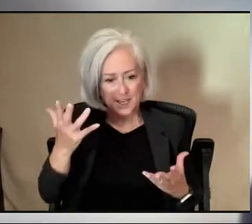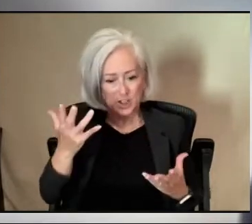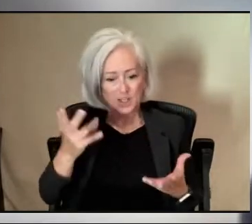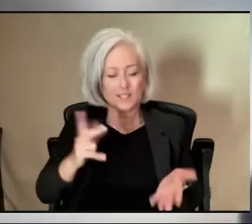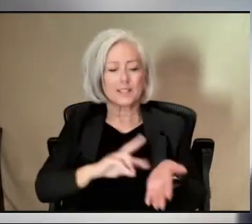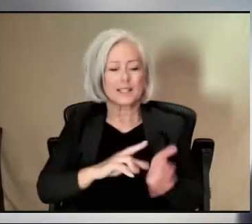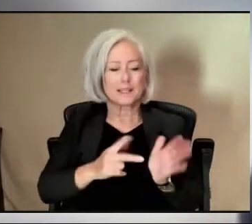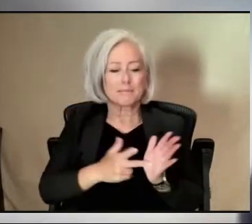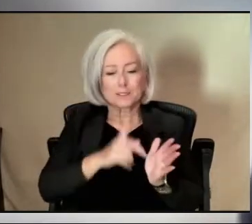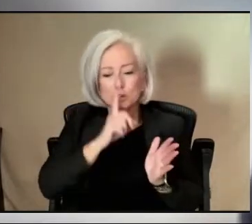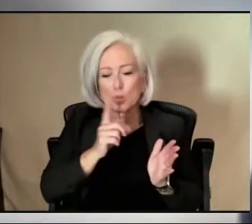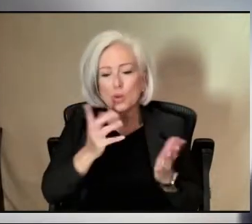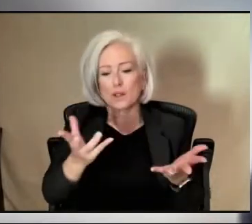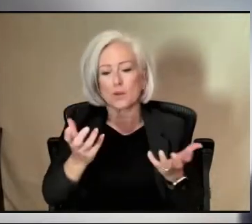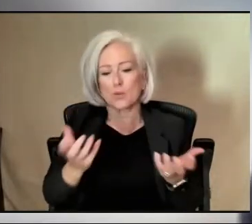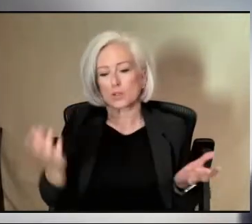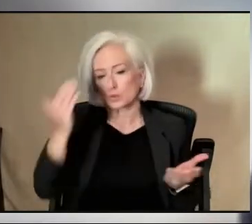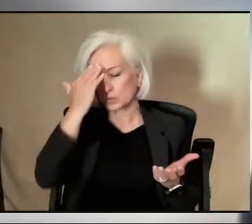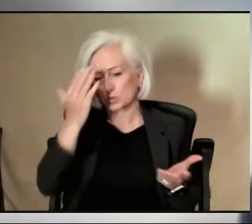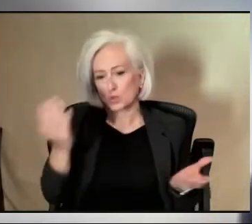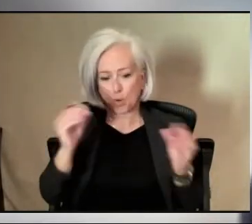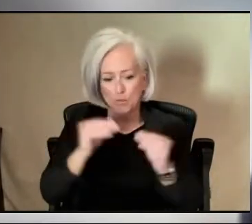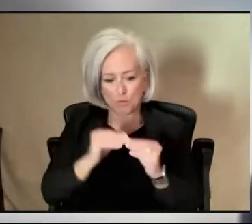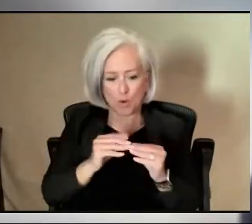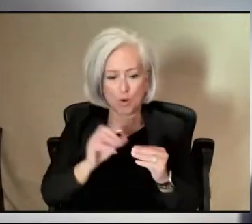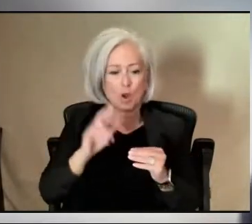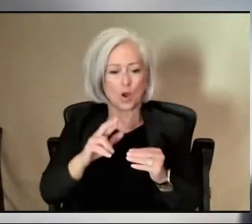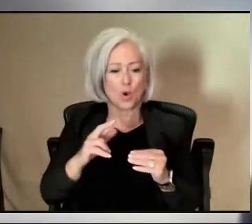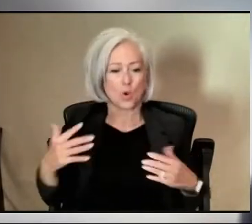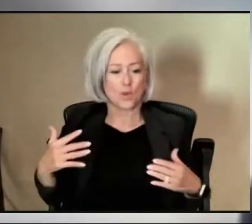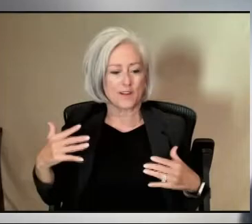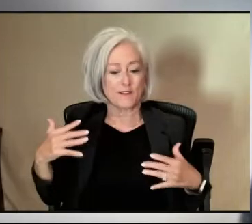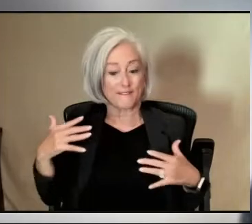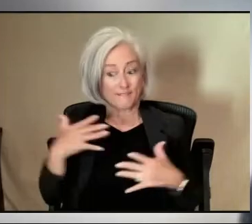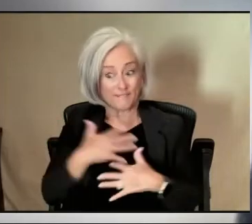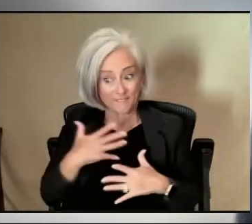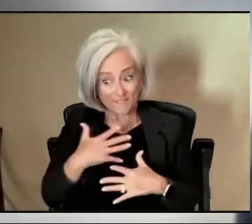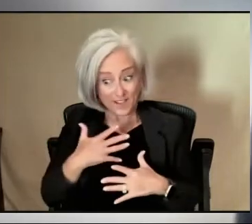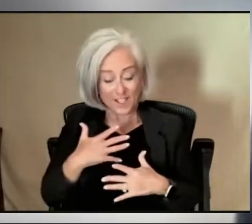thinking, because the data would not support such a contention.